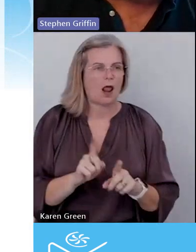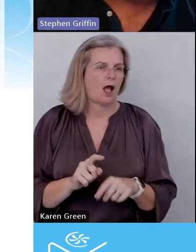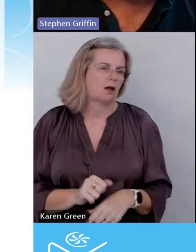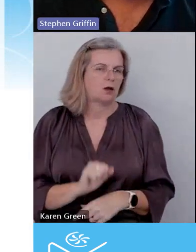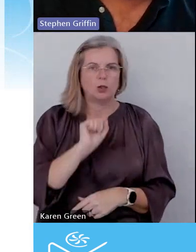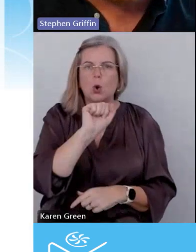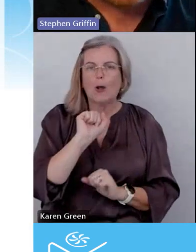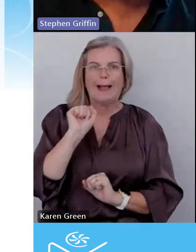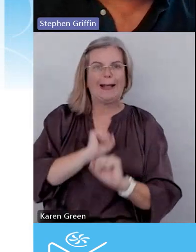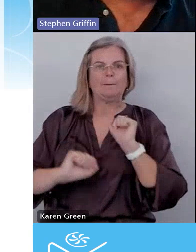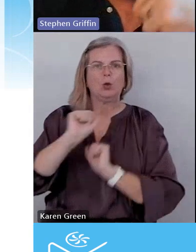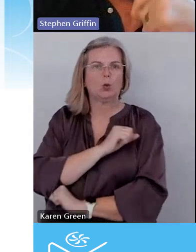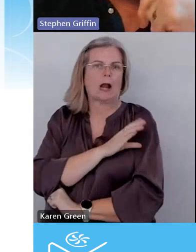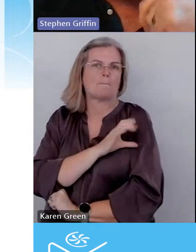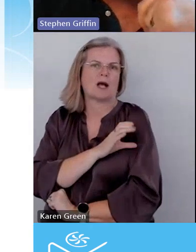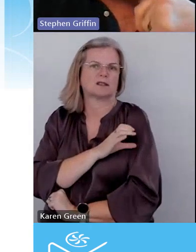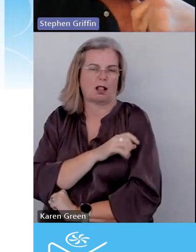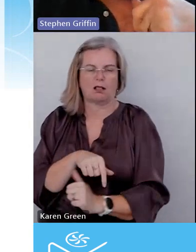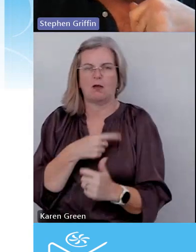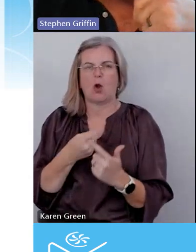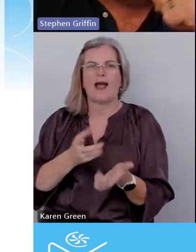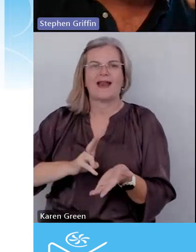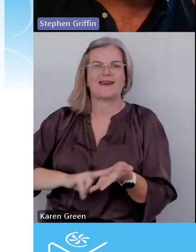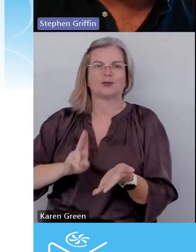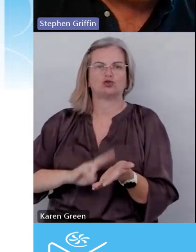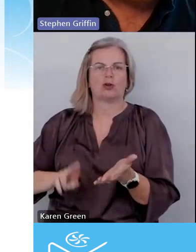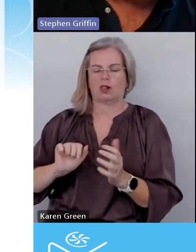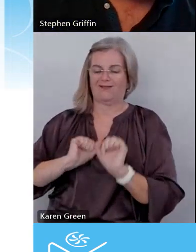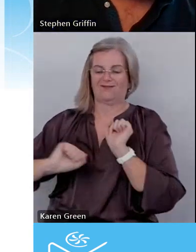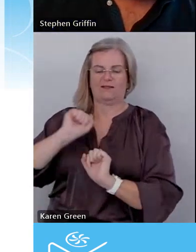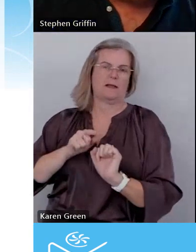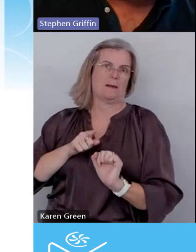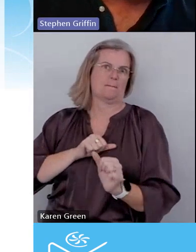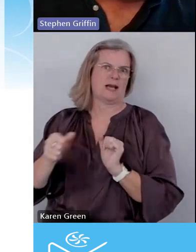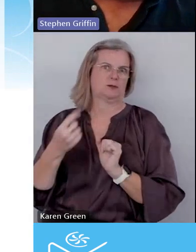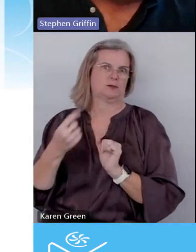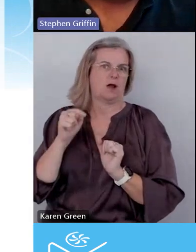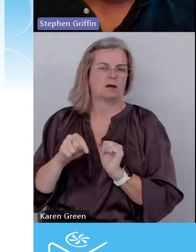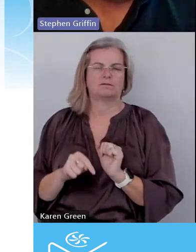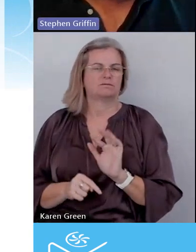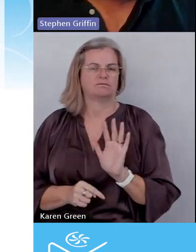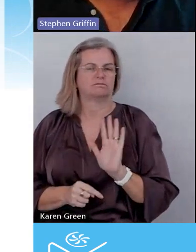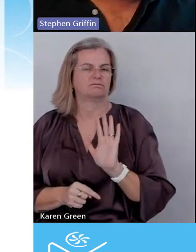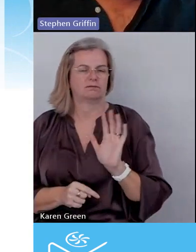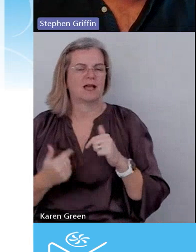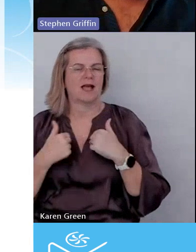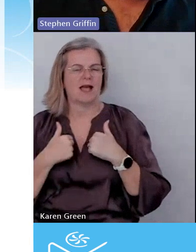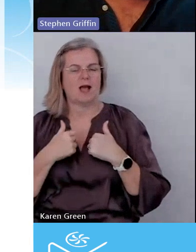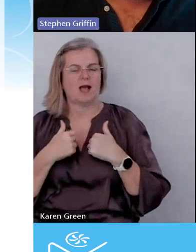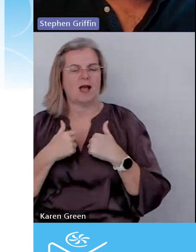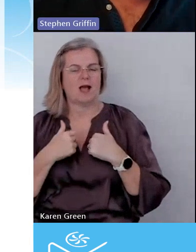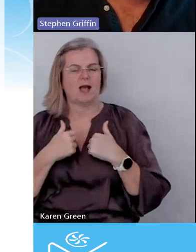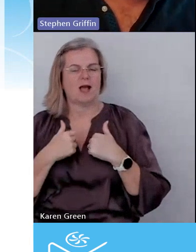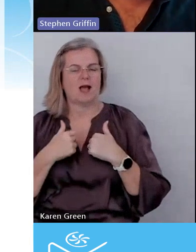and the myth of natural infection being a better option than anything else. And what I'm really going to try and do here